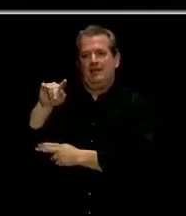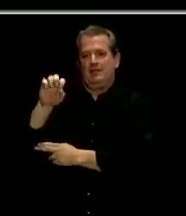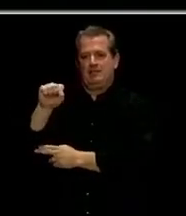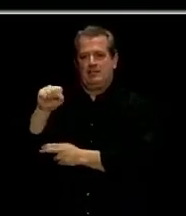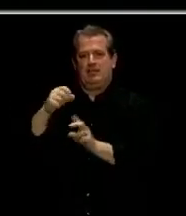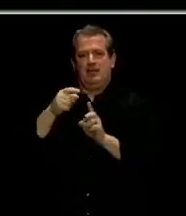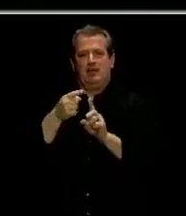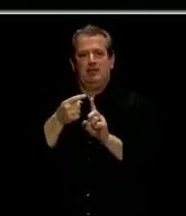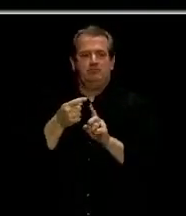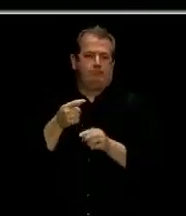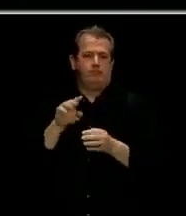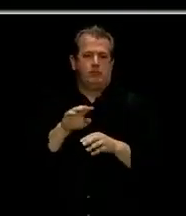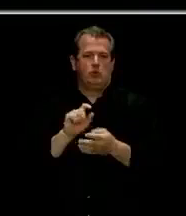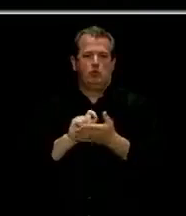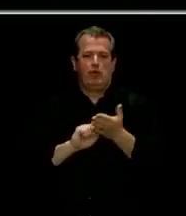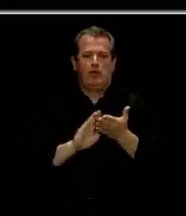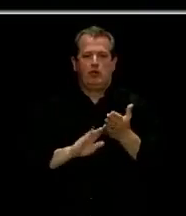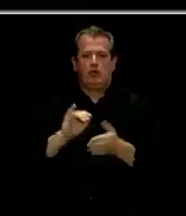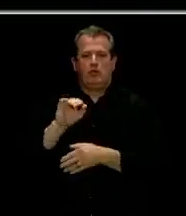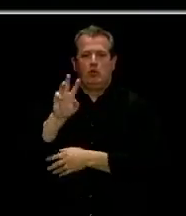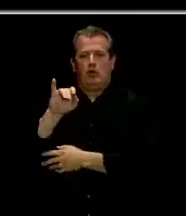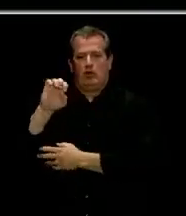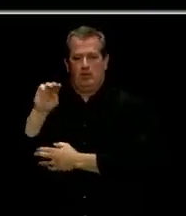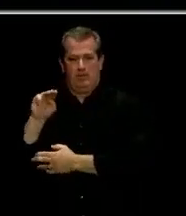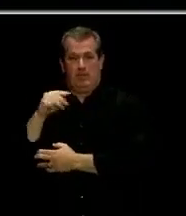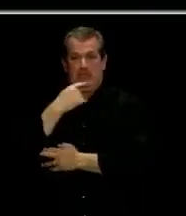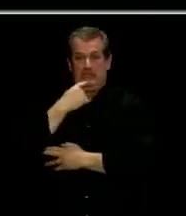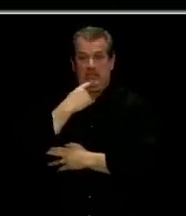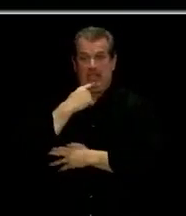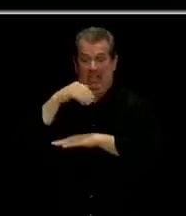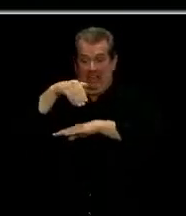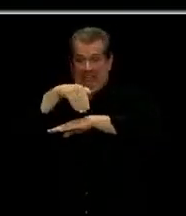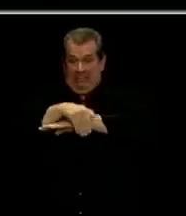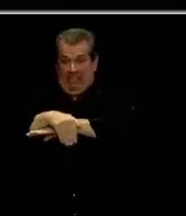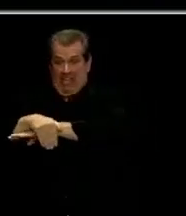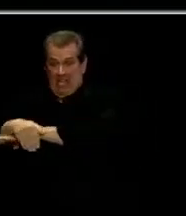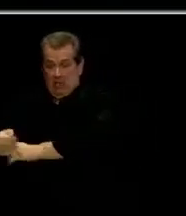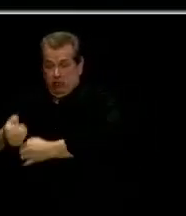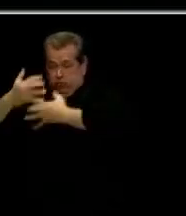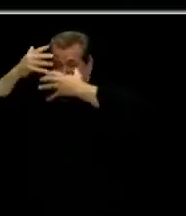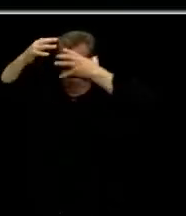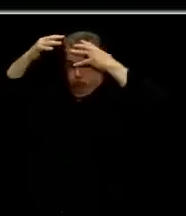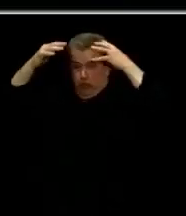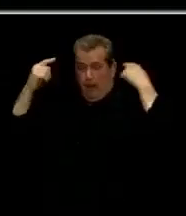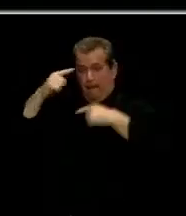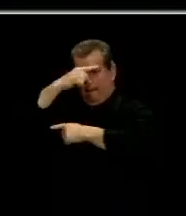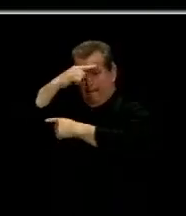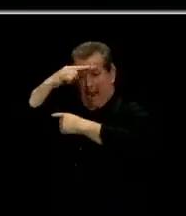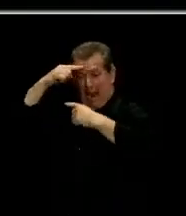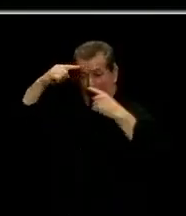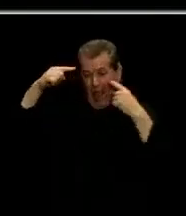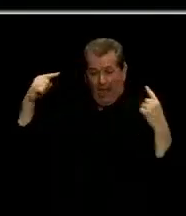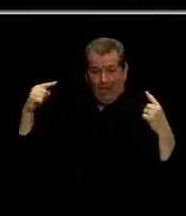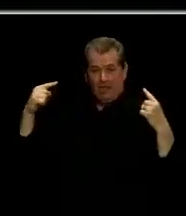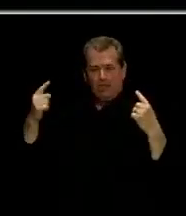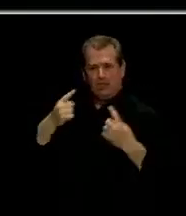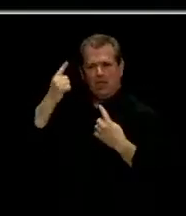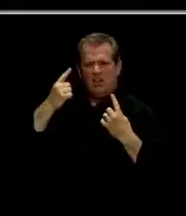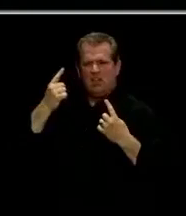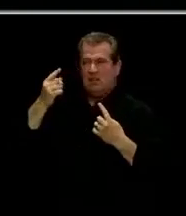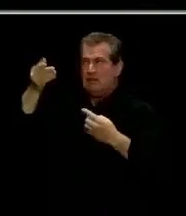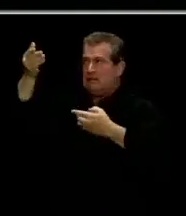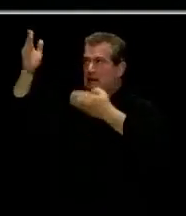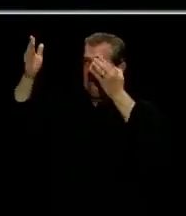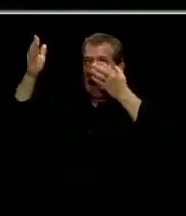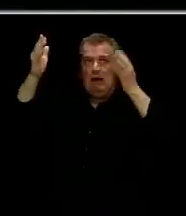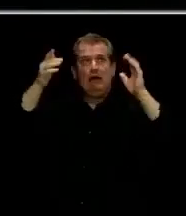Henley. Out of the night that covers me, black as the pit from pole to pole, I think whatever gods may